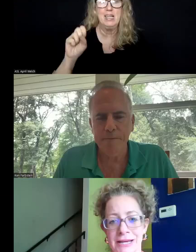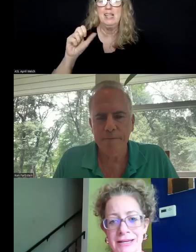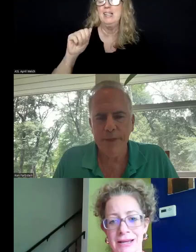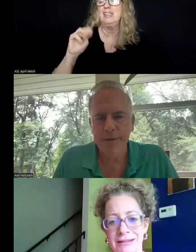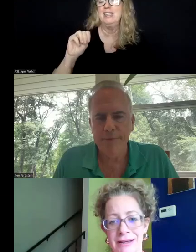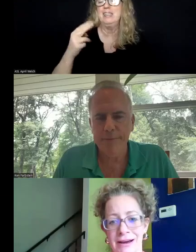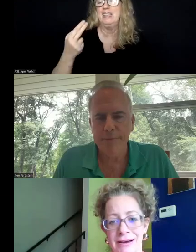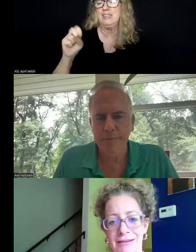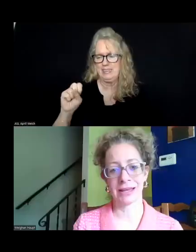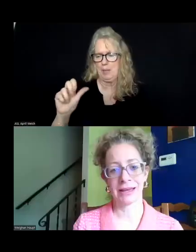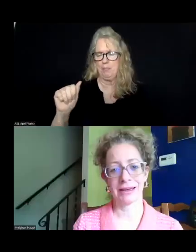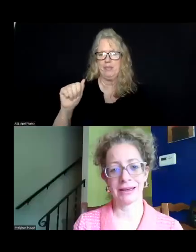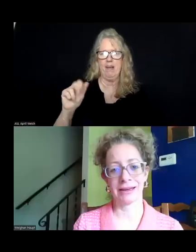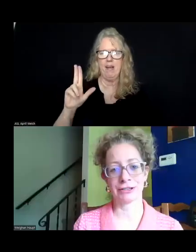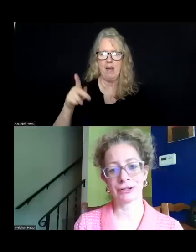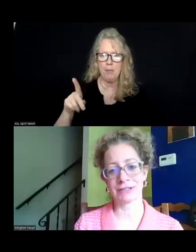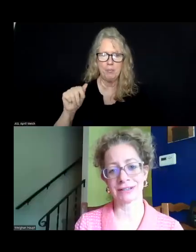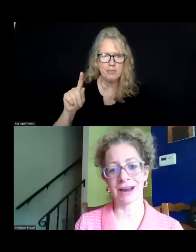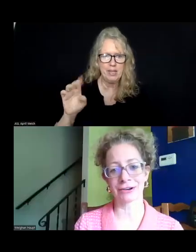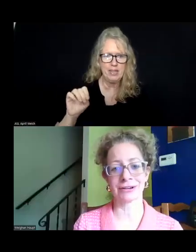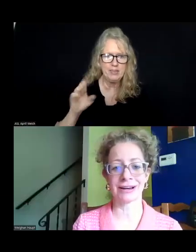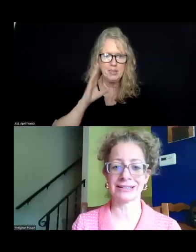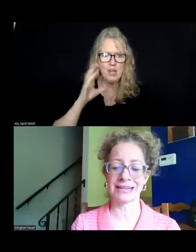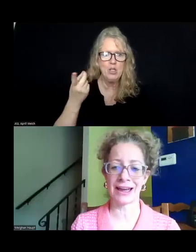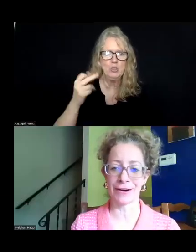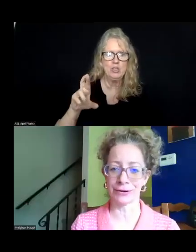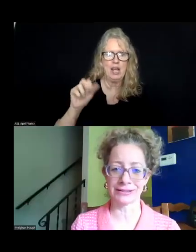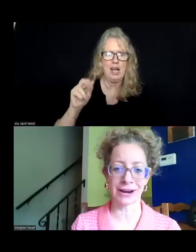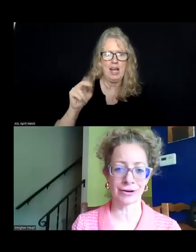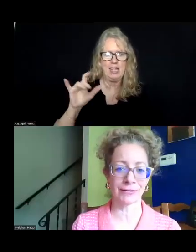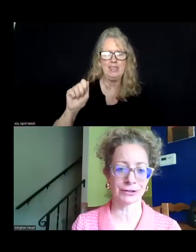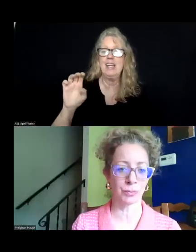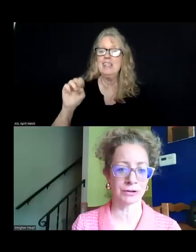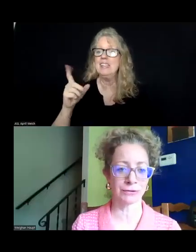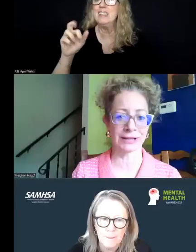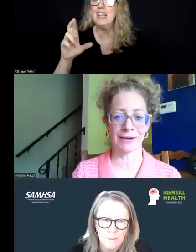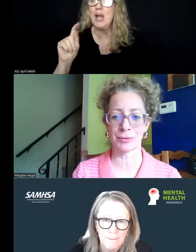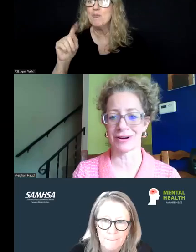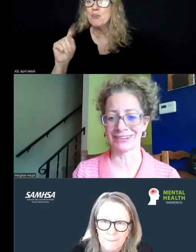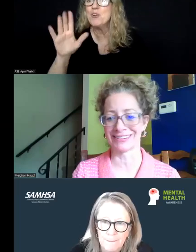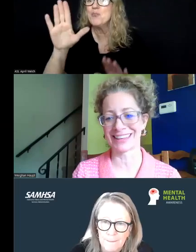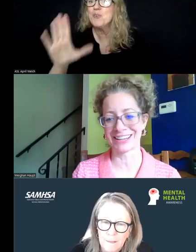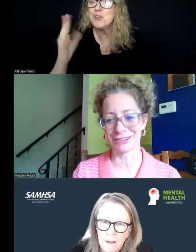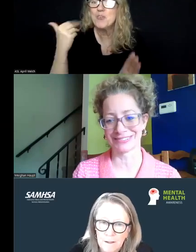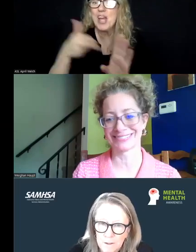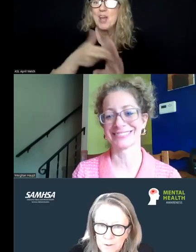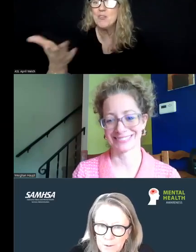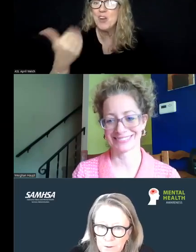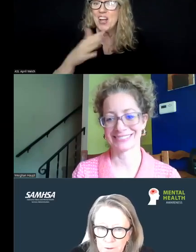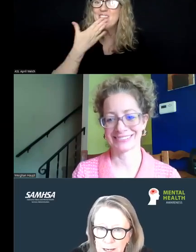SAMHSA update and shift it to Dr. Anita Everett. Dr. Everett, it's wonderful to have you on. Thank